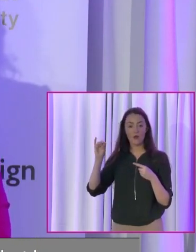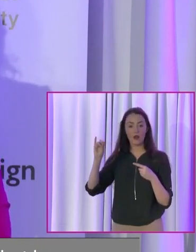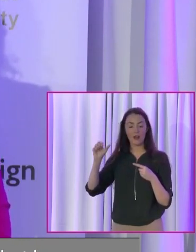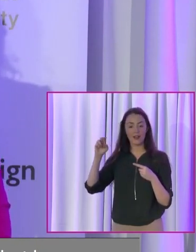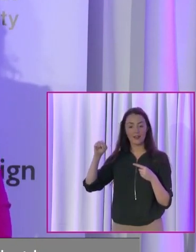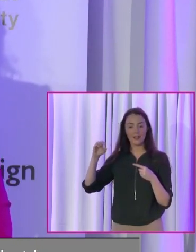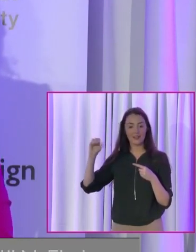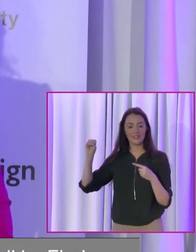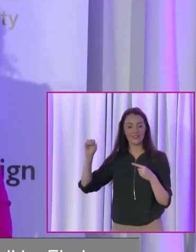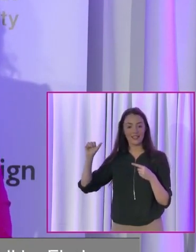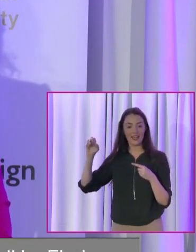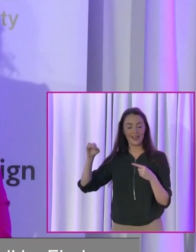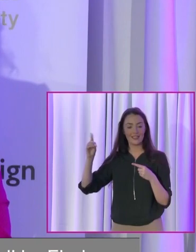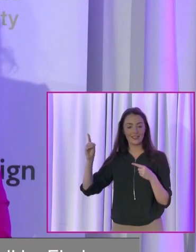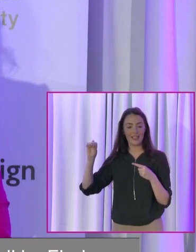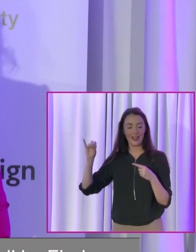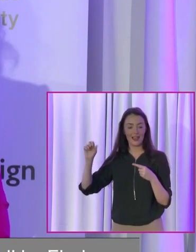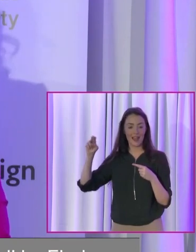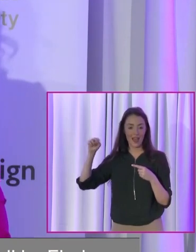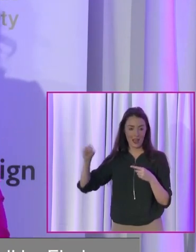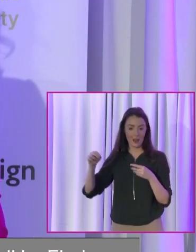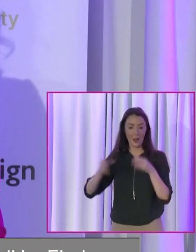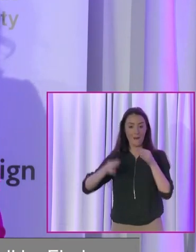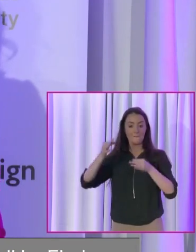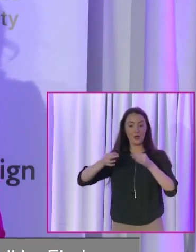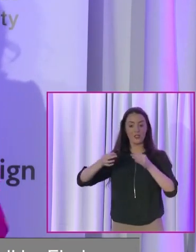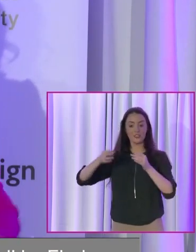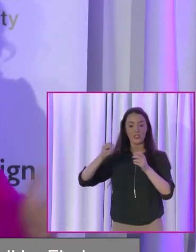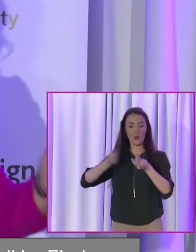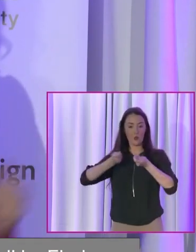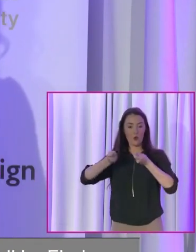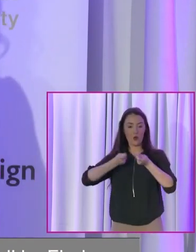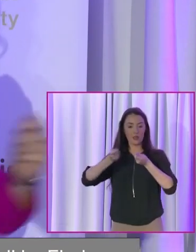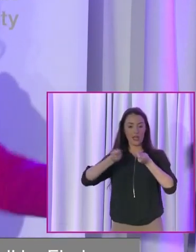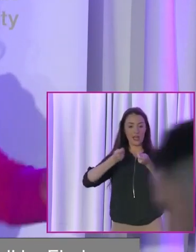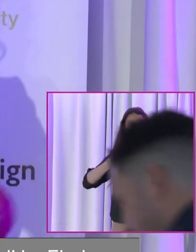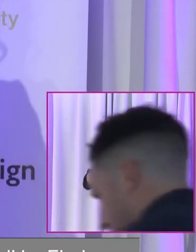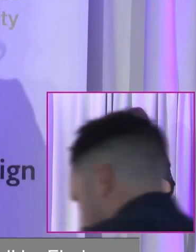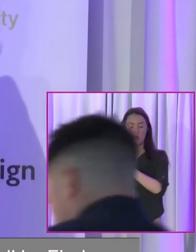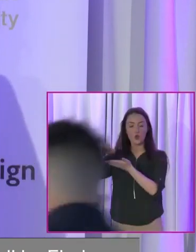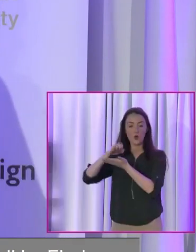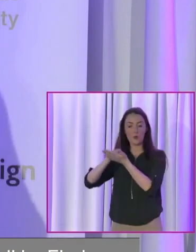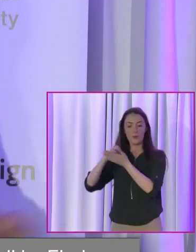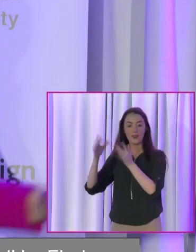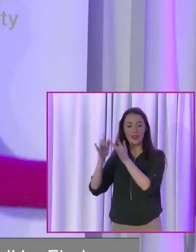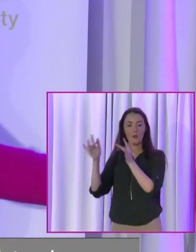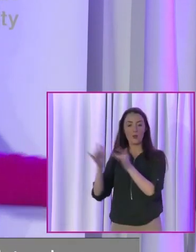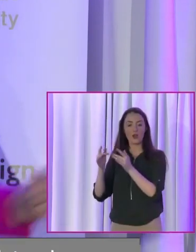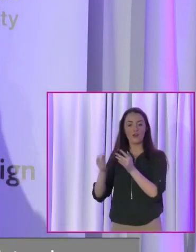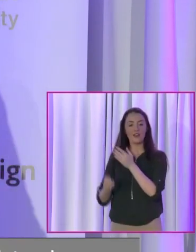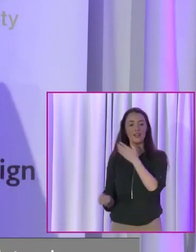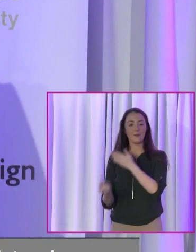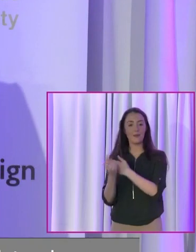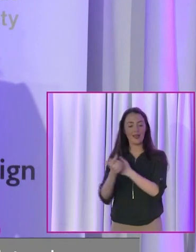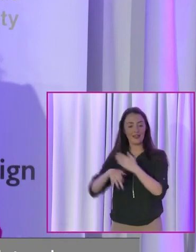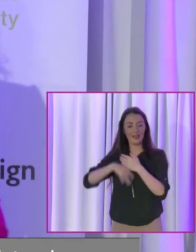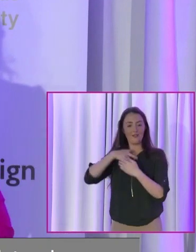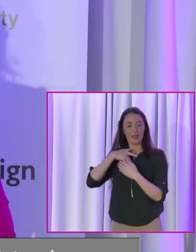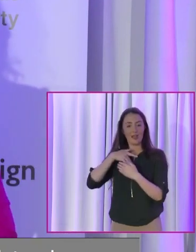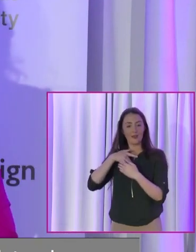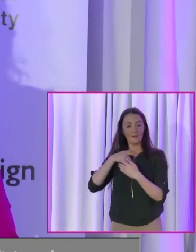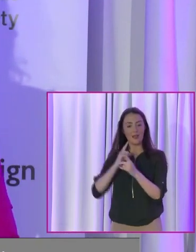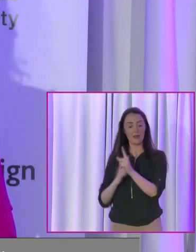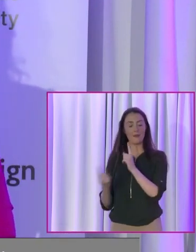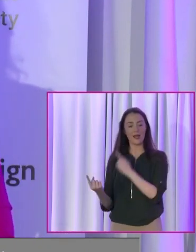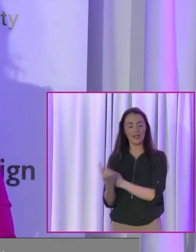Policy Coordinator at the European Network on Independent Living. So a very warm welcome to our speakers online and to Alejandro,